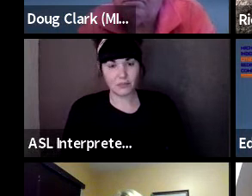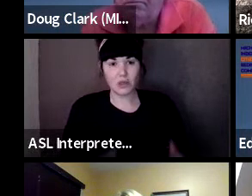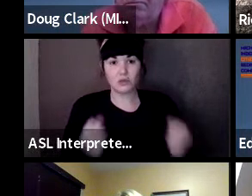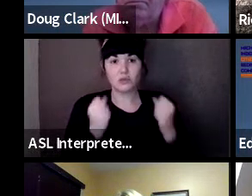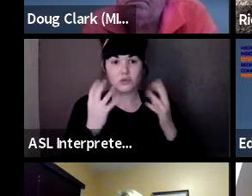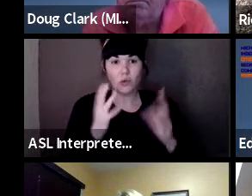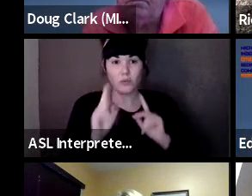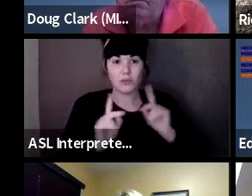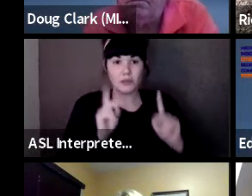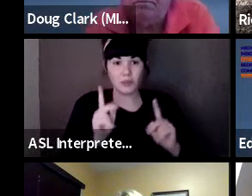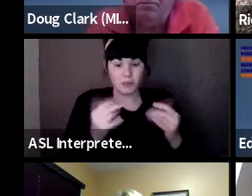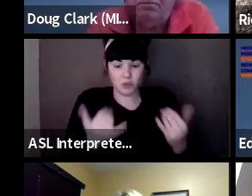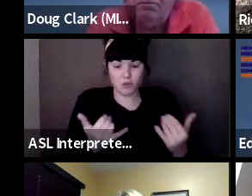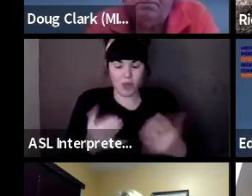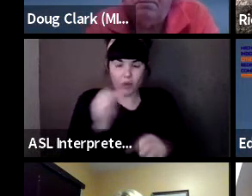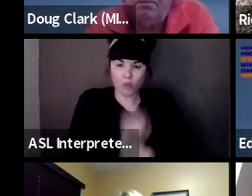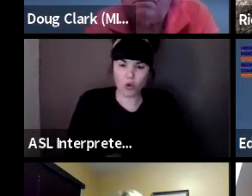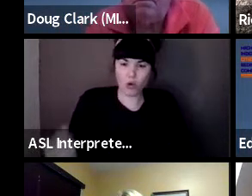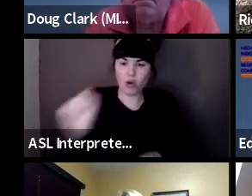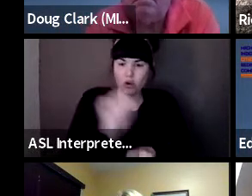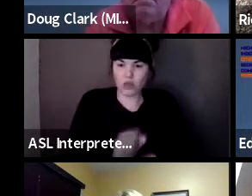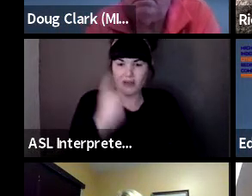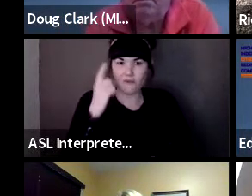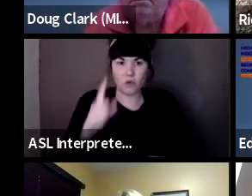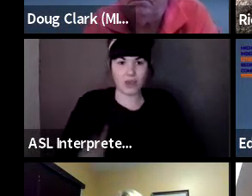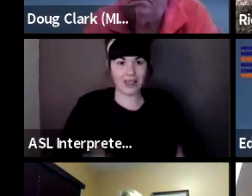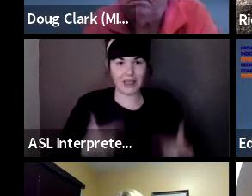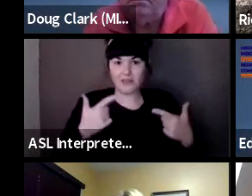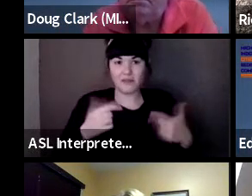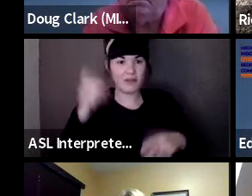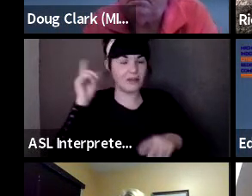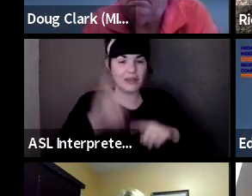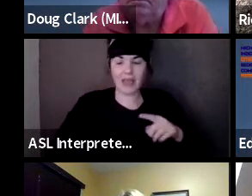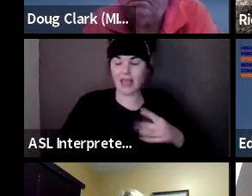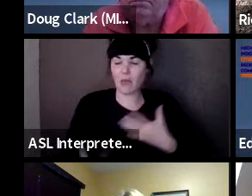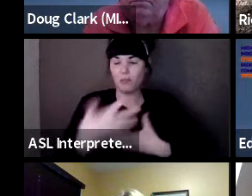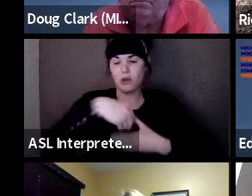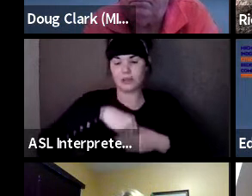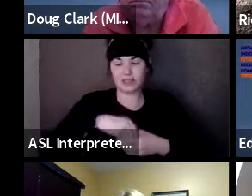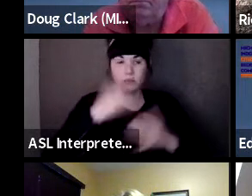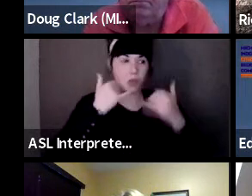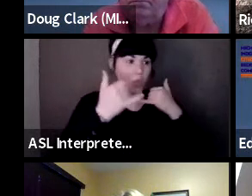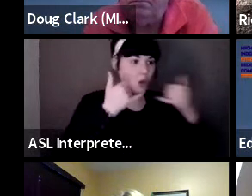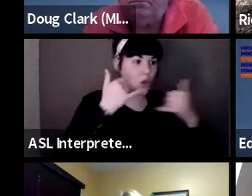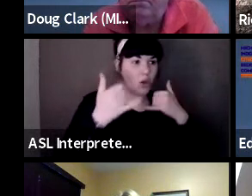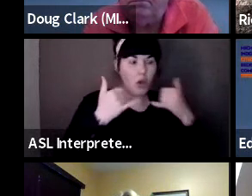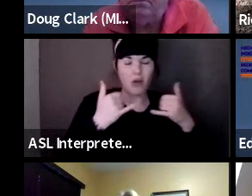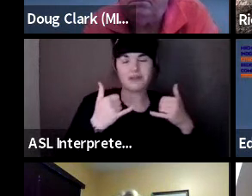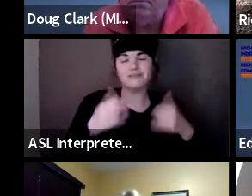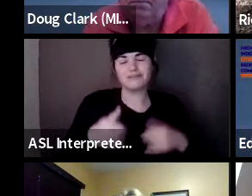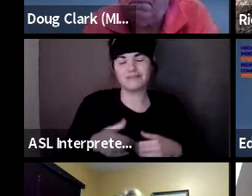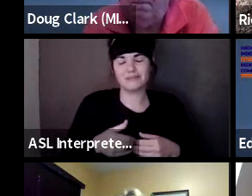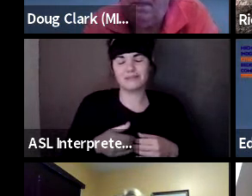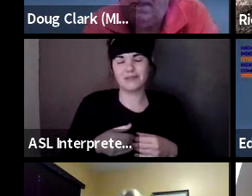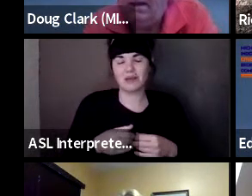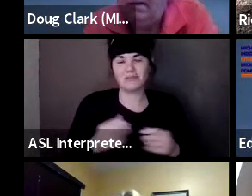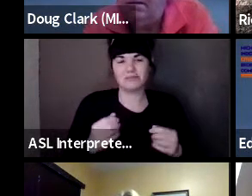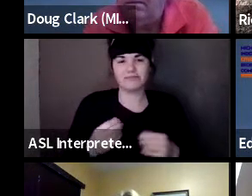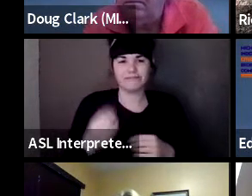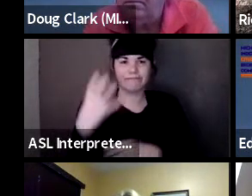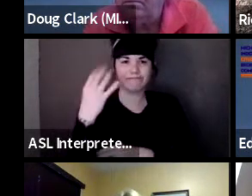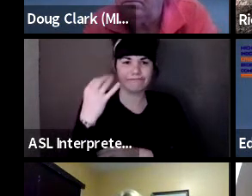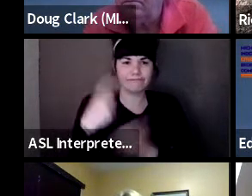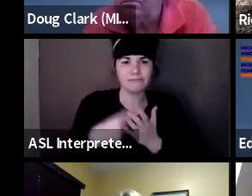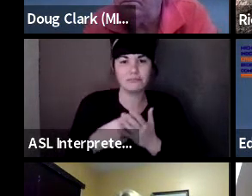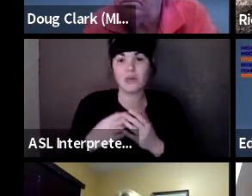living unable to participate in these call-ins, it leaves much of the community out of the